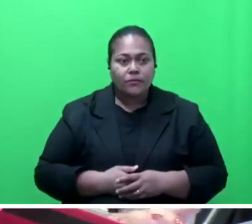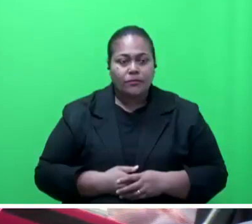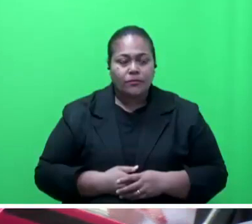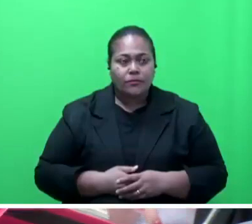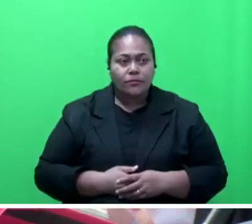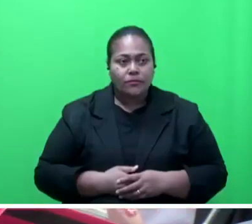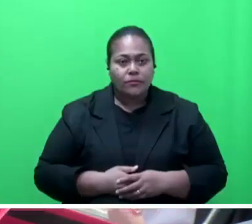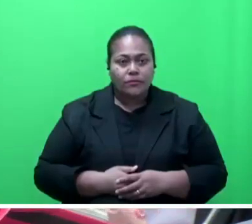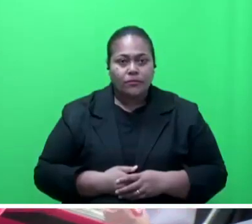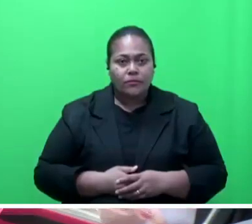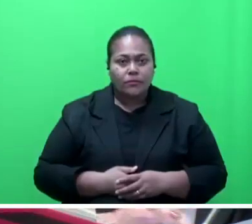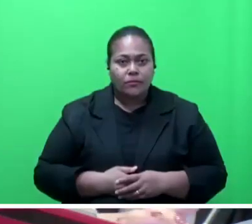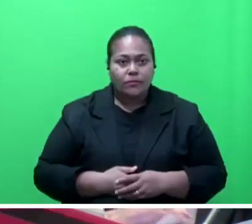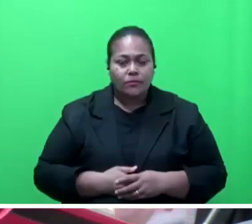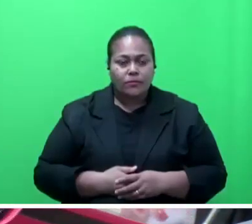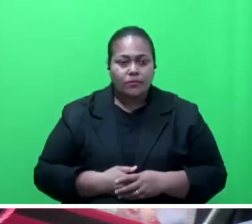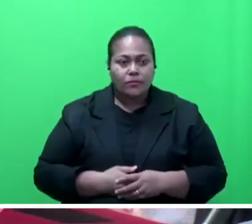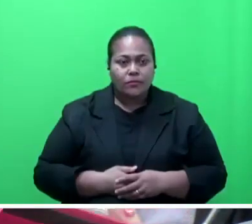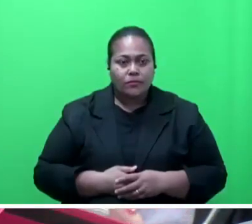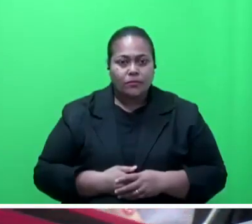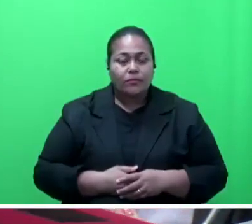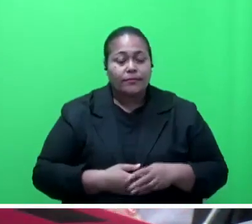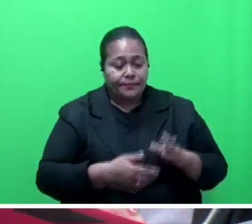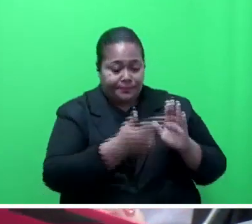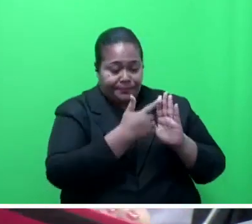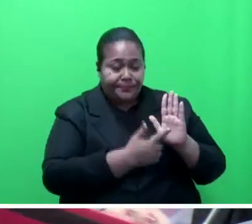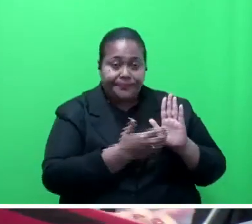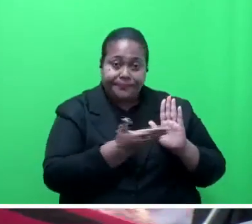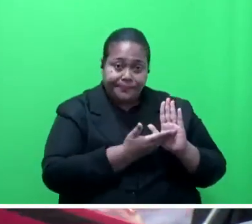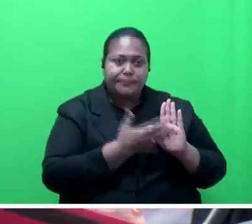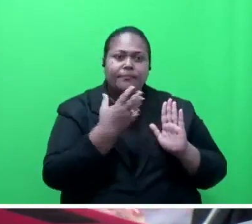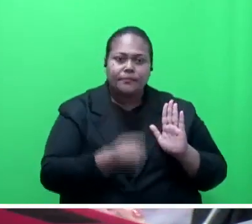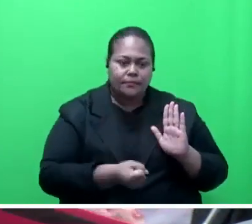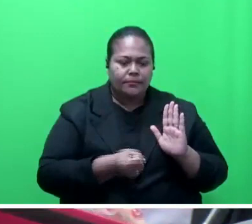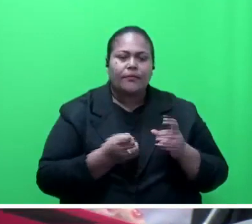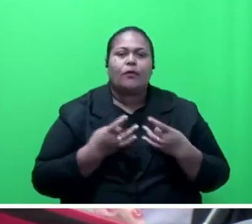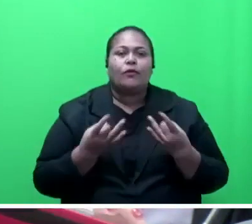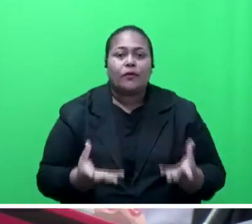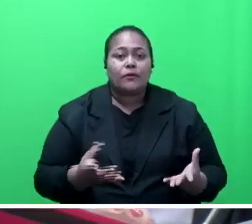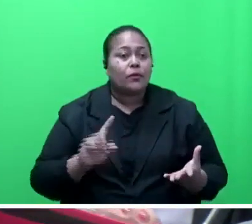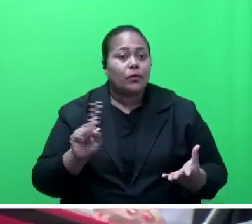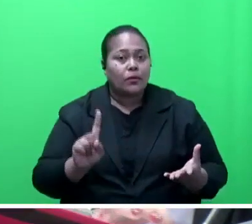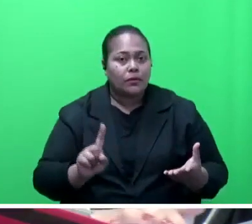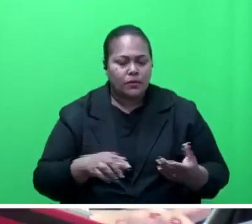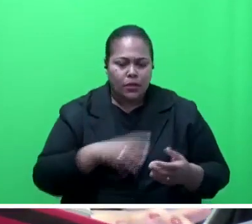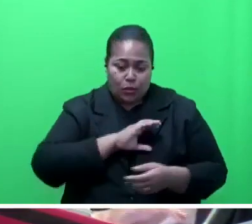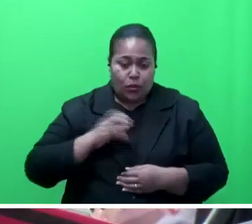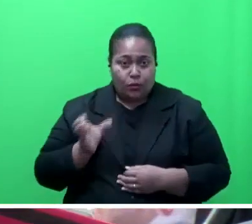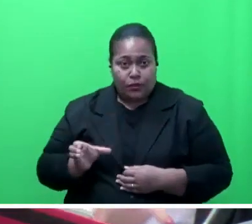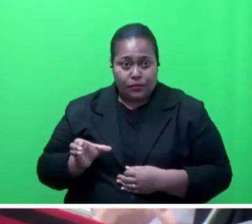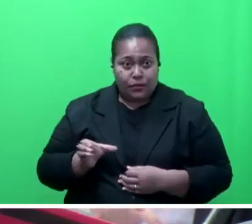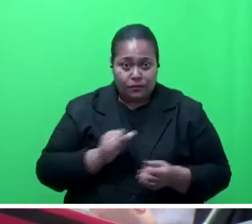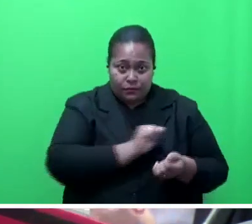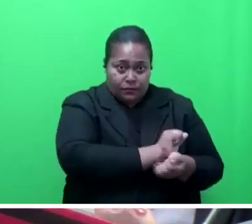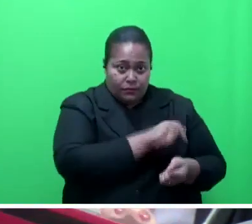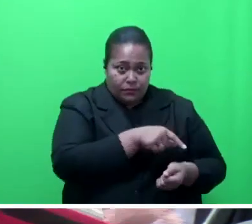under the regulations itself, the various provisions pertaining to what the Commissioner of Corrections actually